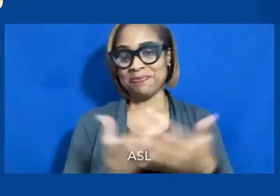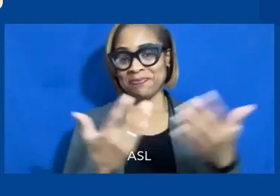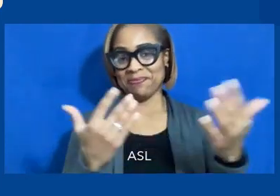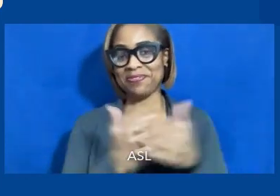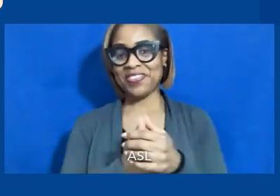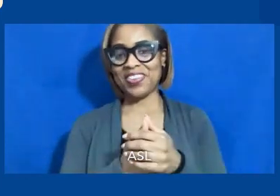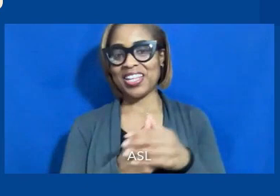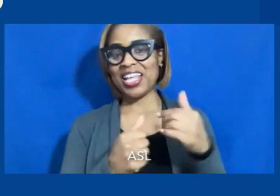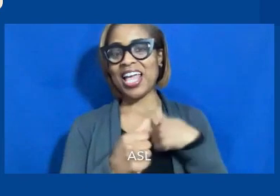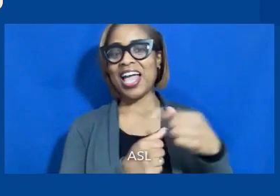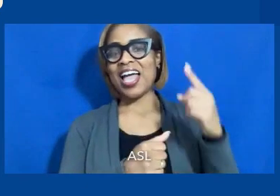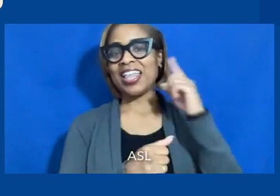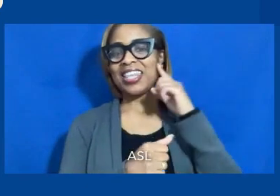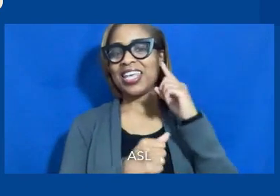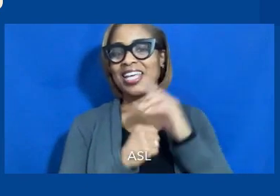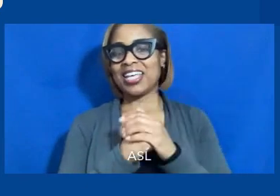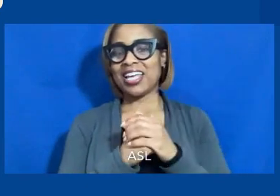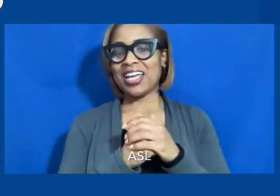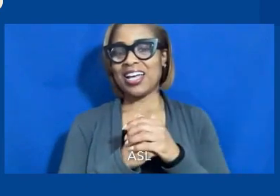I think